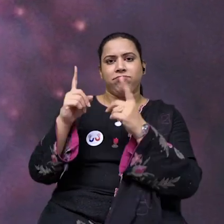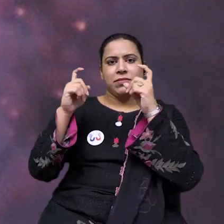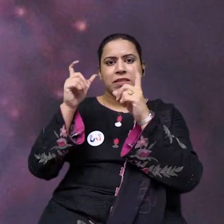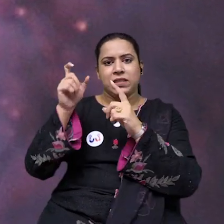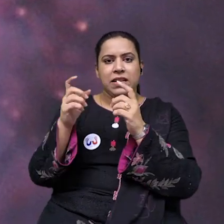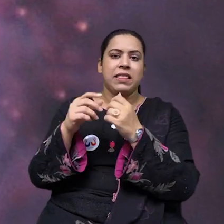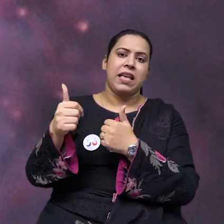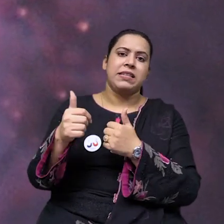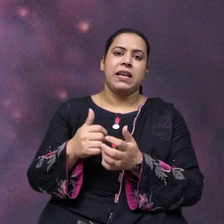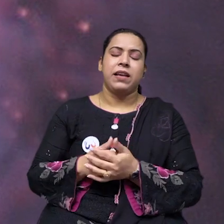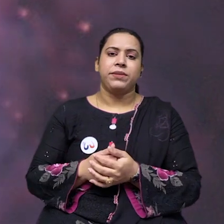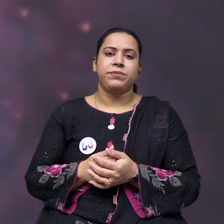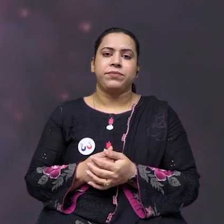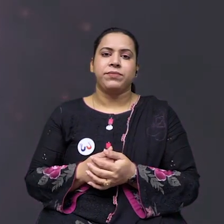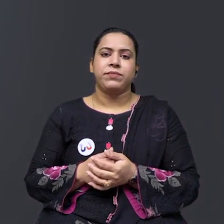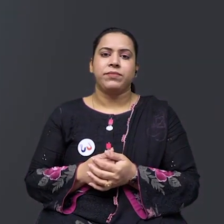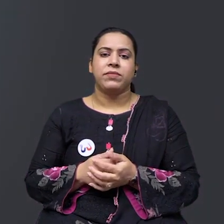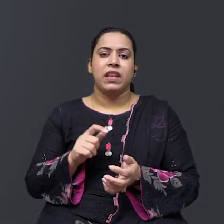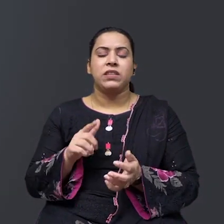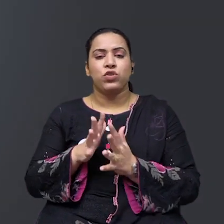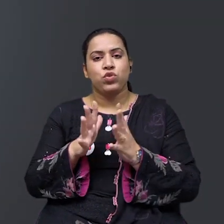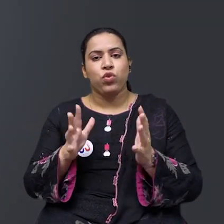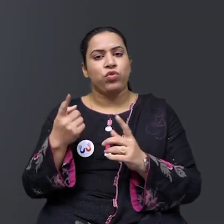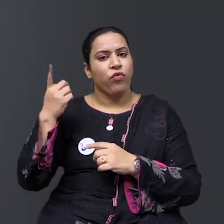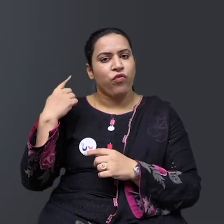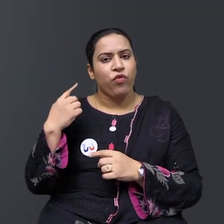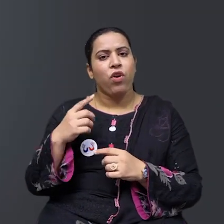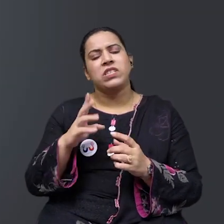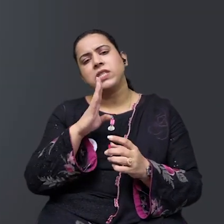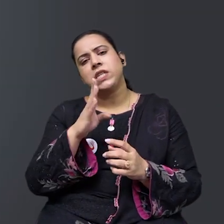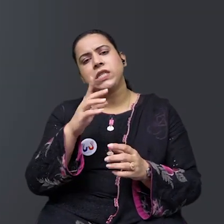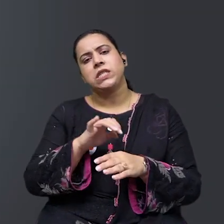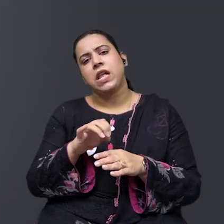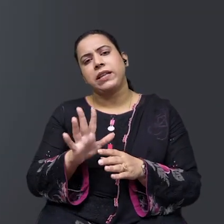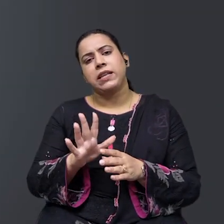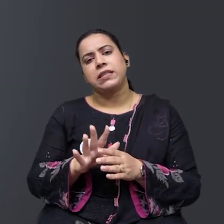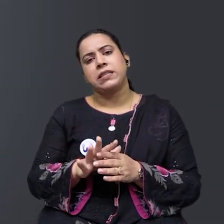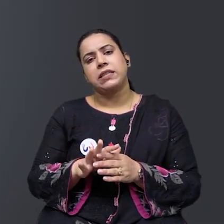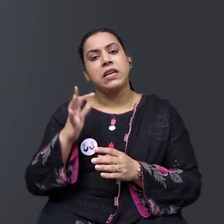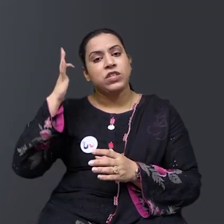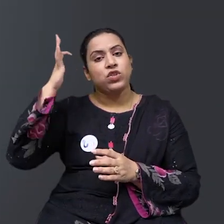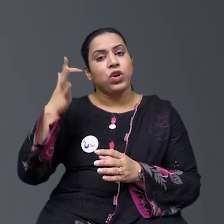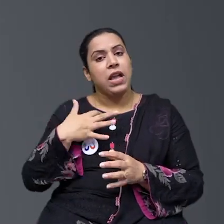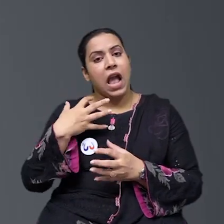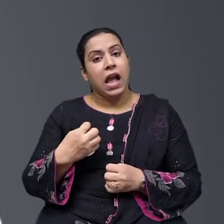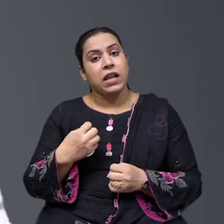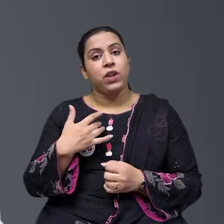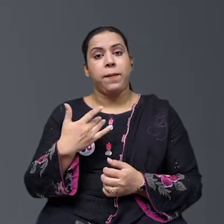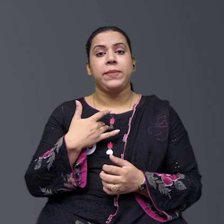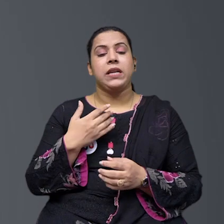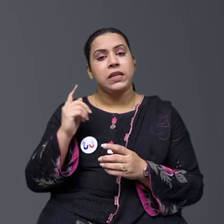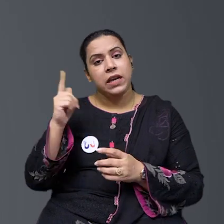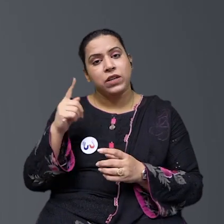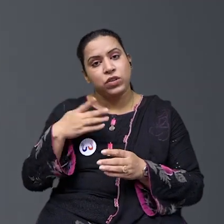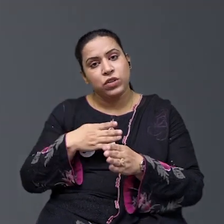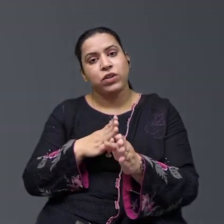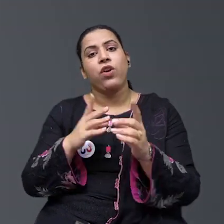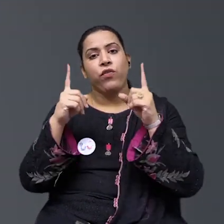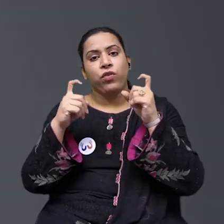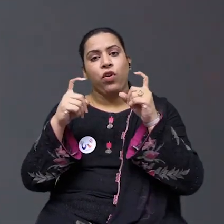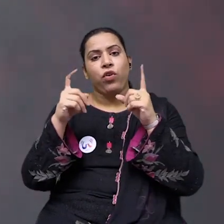sky, and it sort of was just like this story arc of me continuously photographing